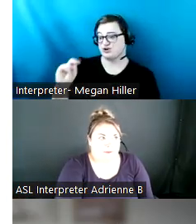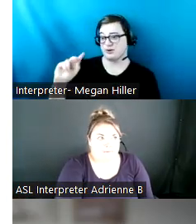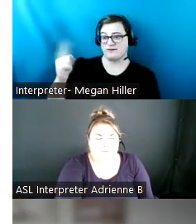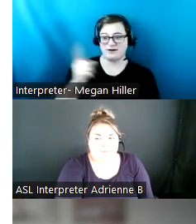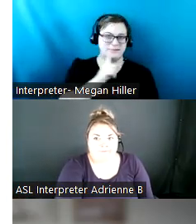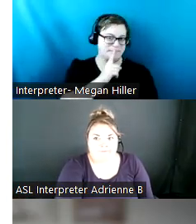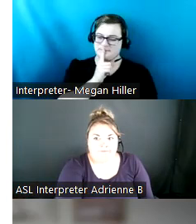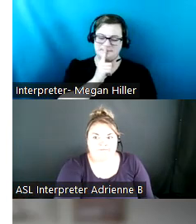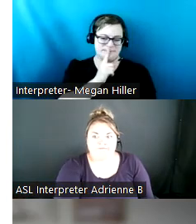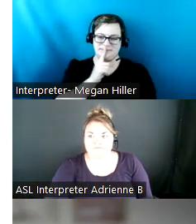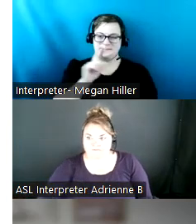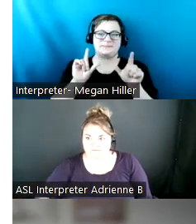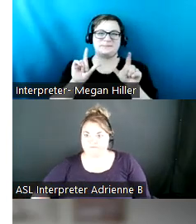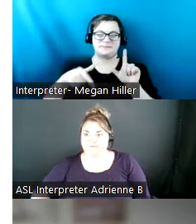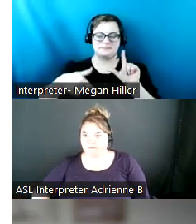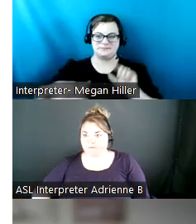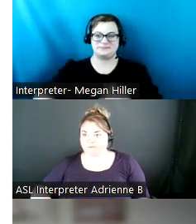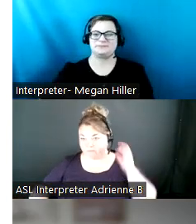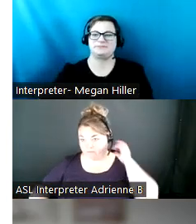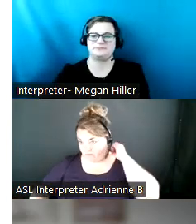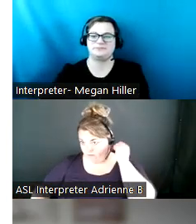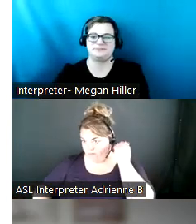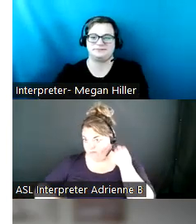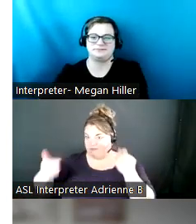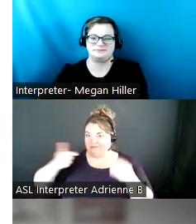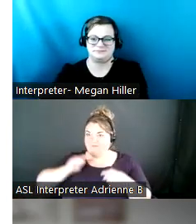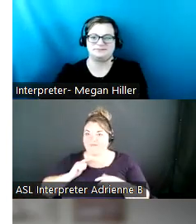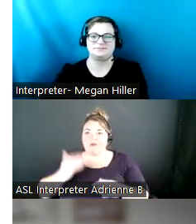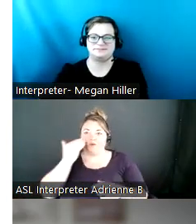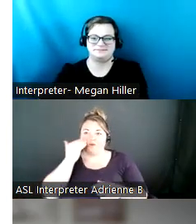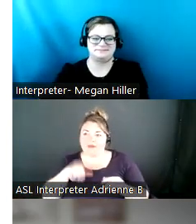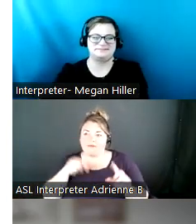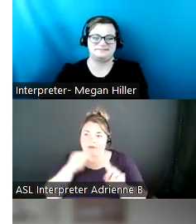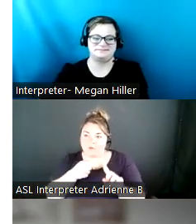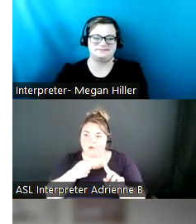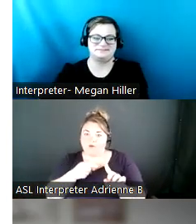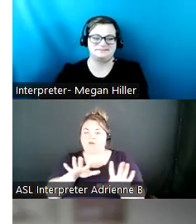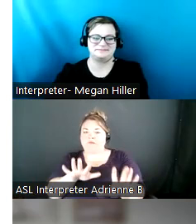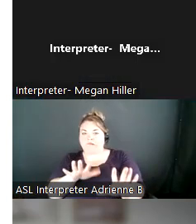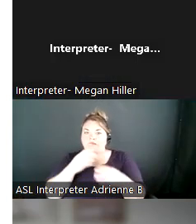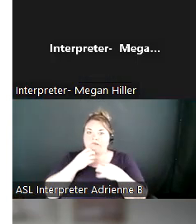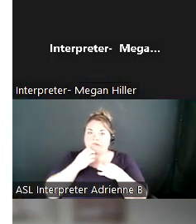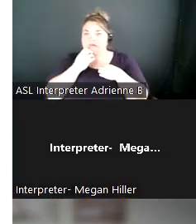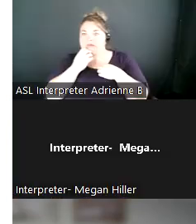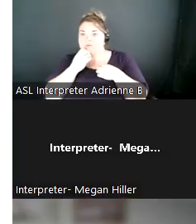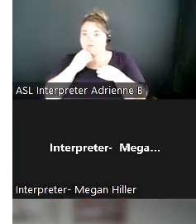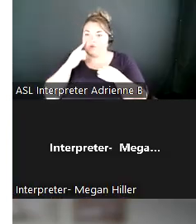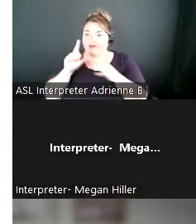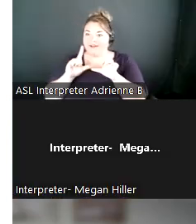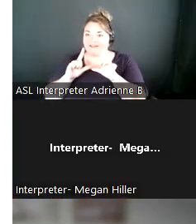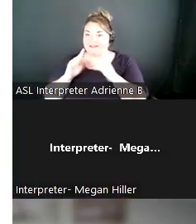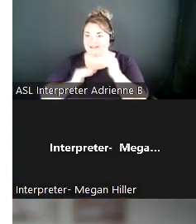just want to make sure that's clear because I know that can be a point of anxiety for licensed